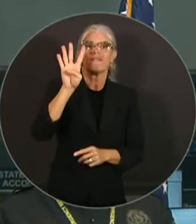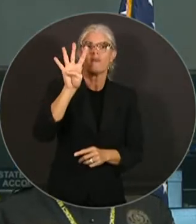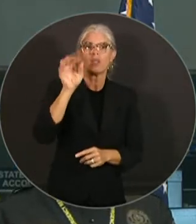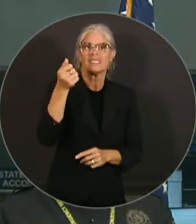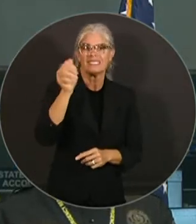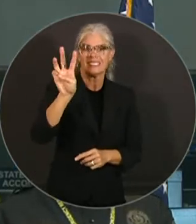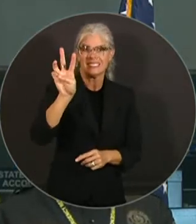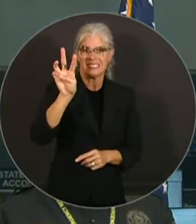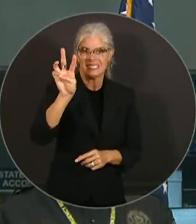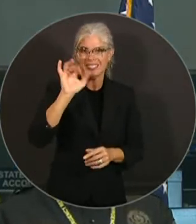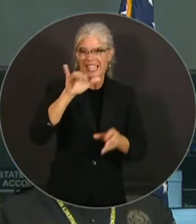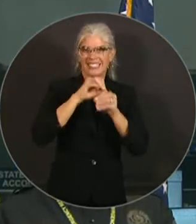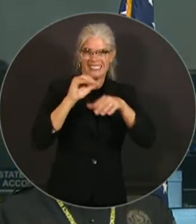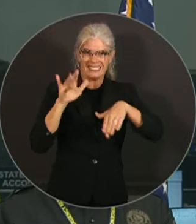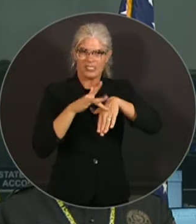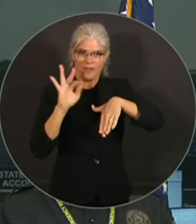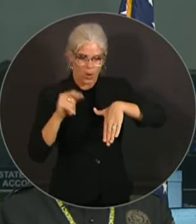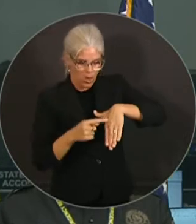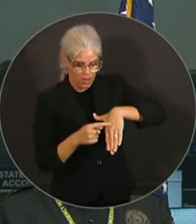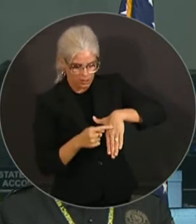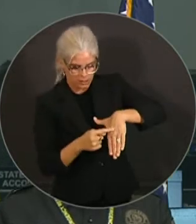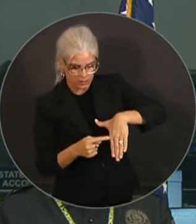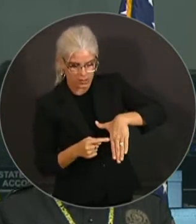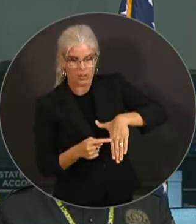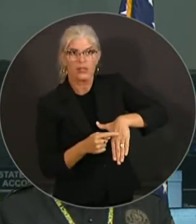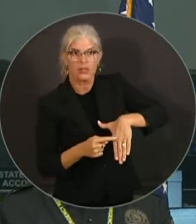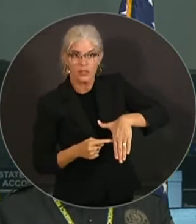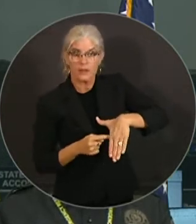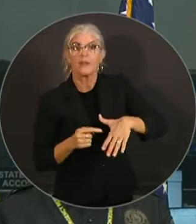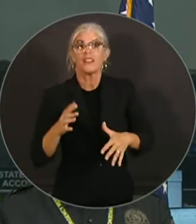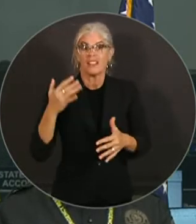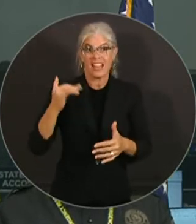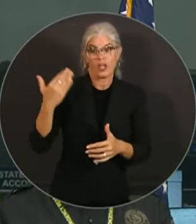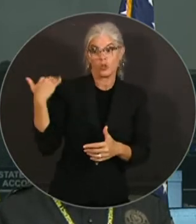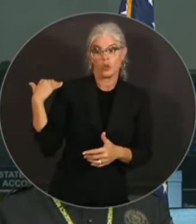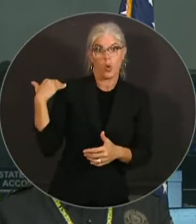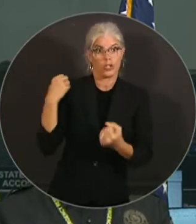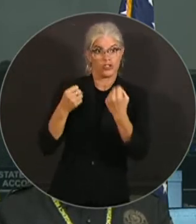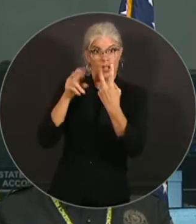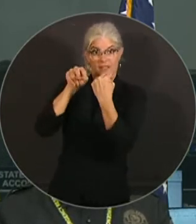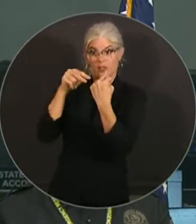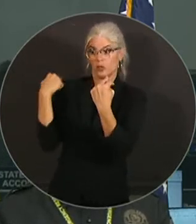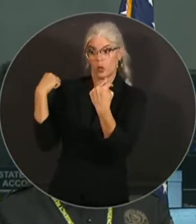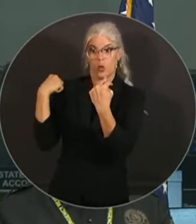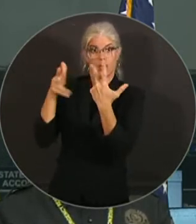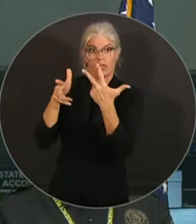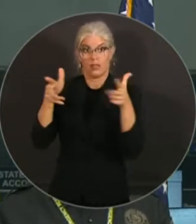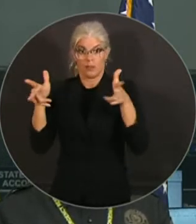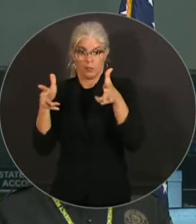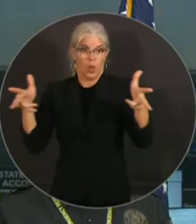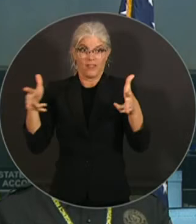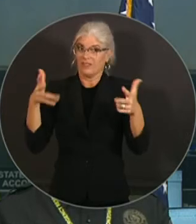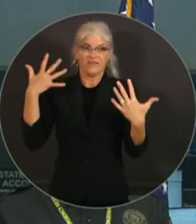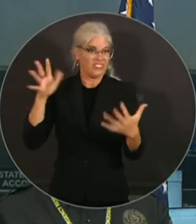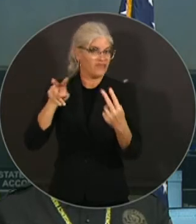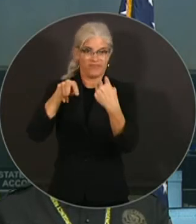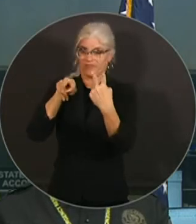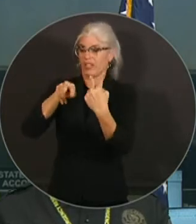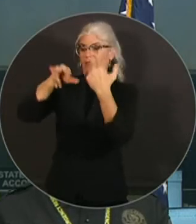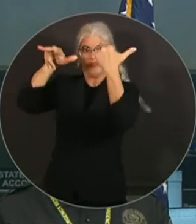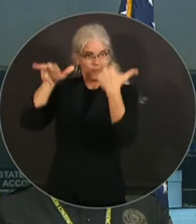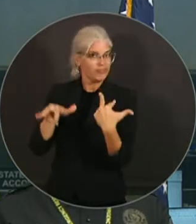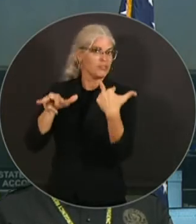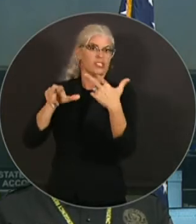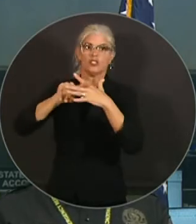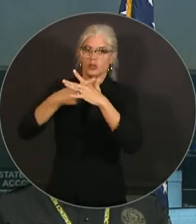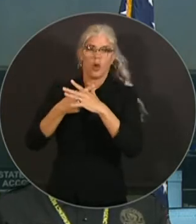currently opening the shoulder for use on I-75. We started at I-10 in Columbia County. We're working our way south. It will be open within the hour from